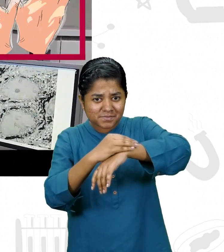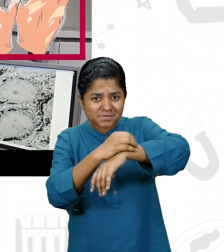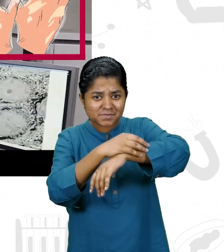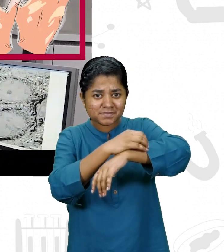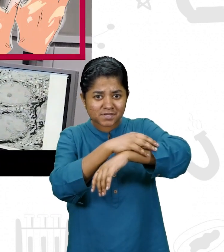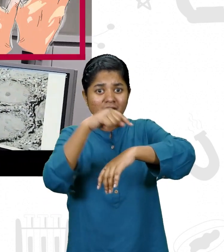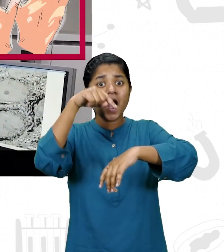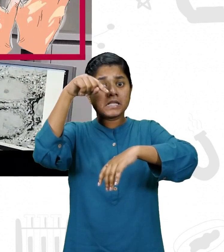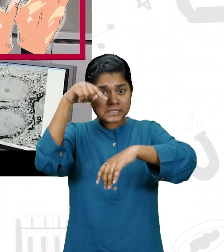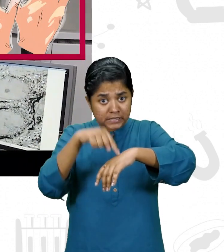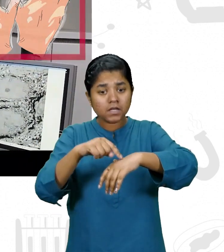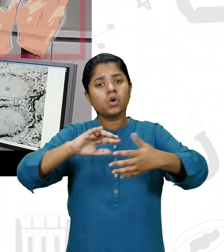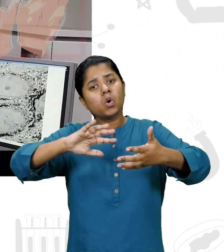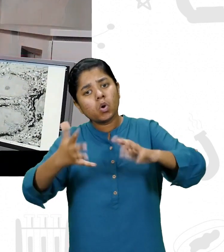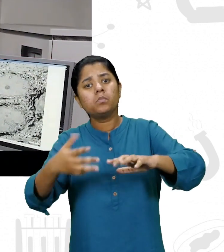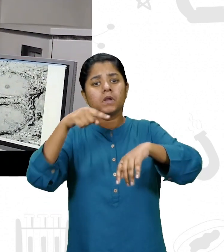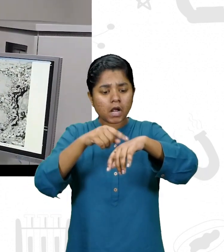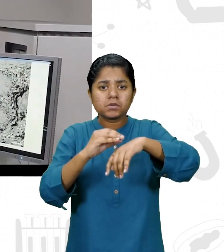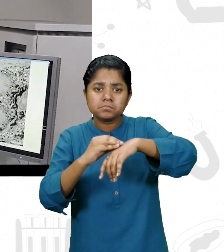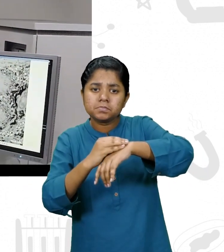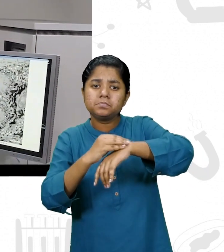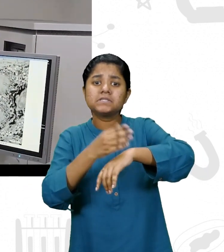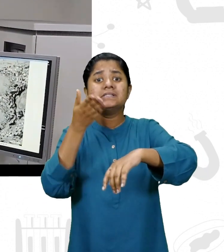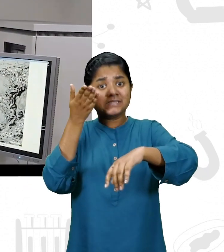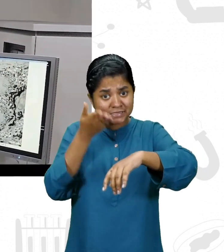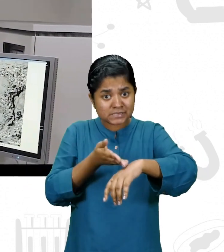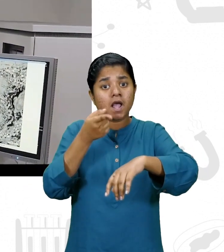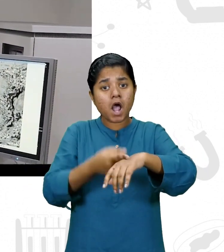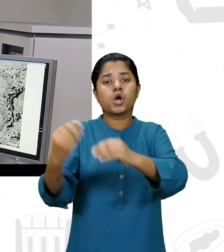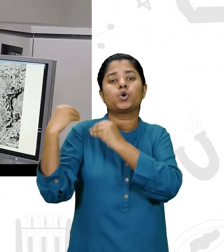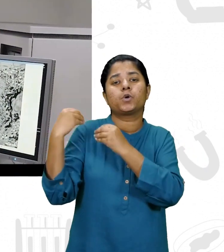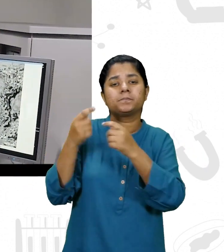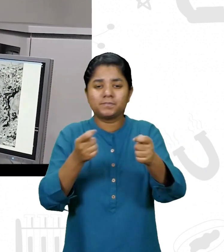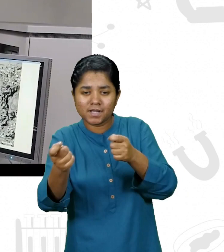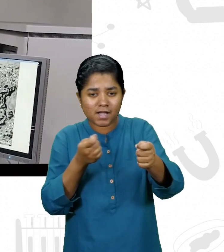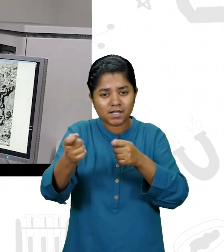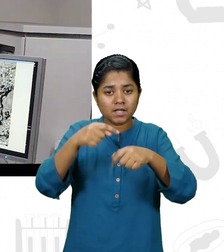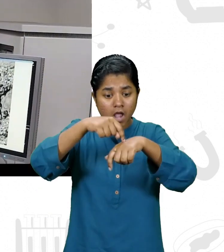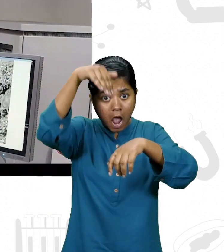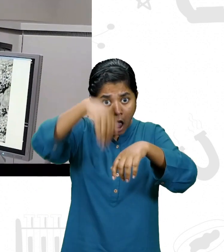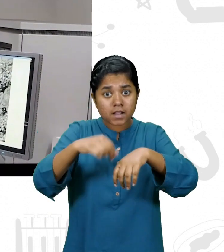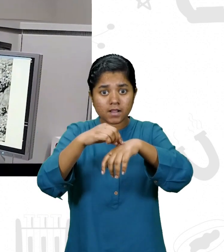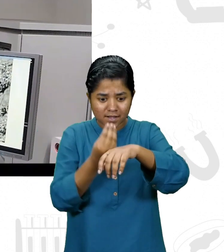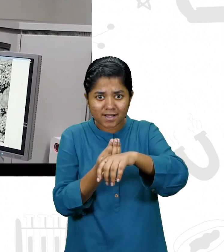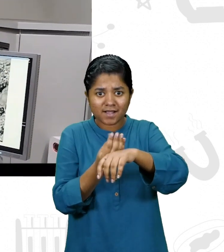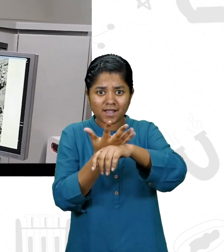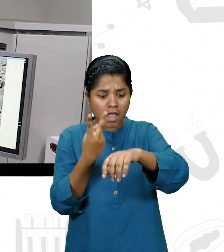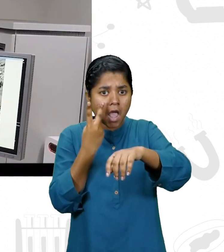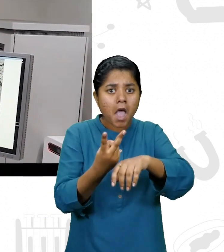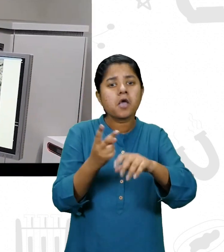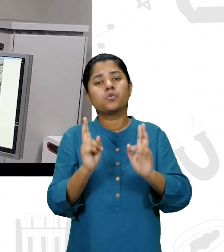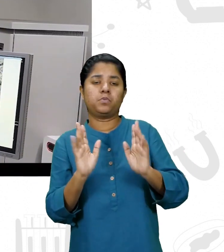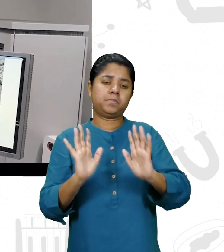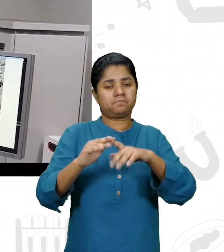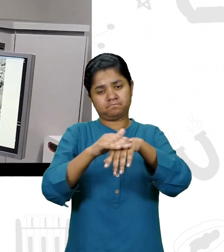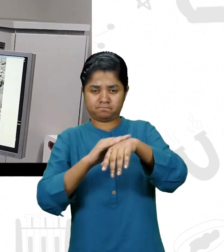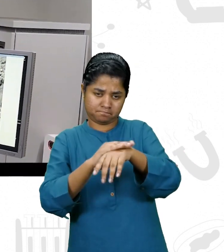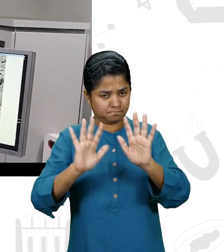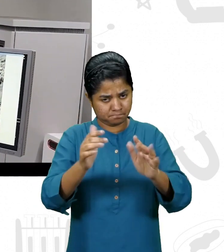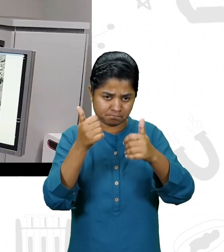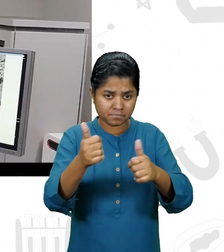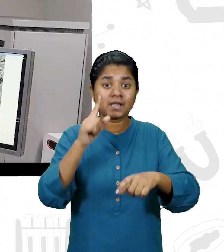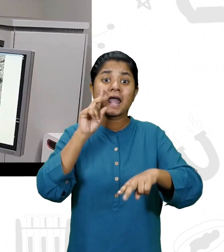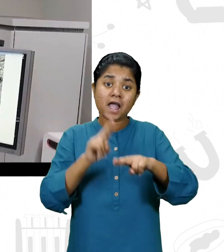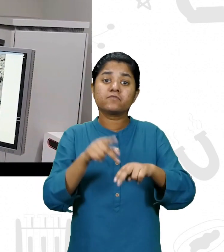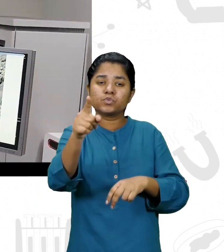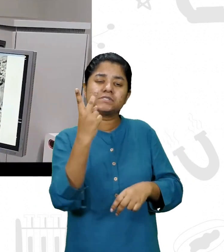their pigmentation on the skin. This is a normal skin of a vitiligo patient, and here the melanocytes,